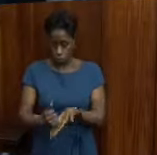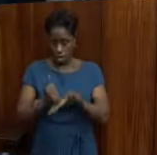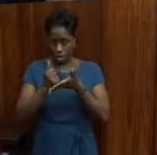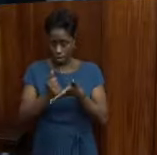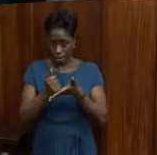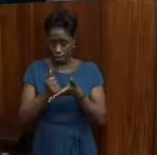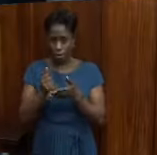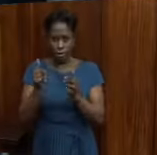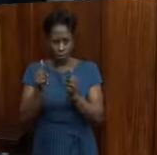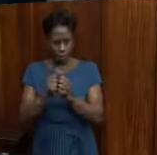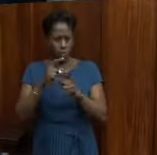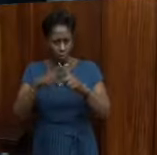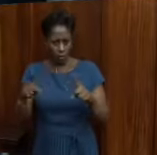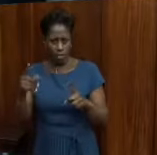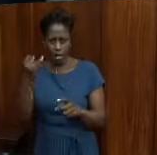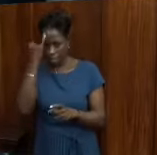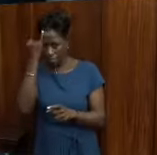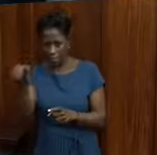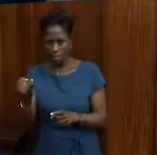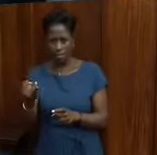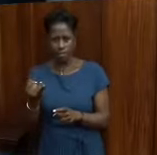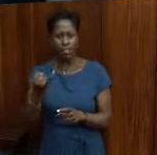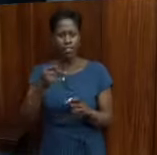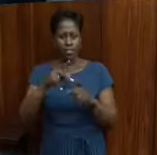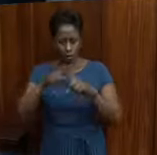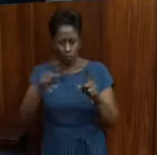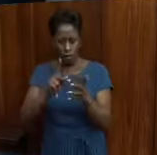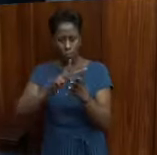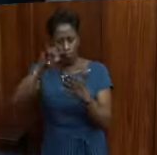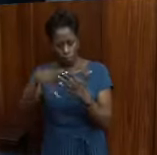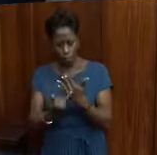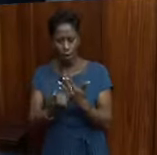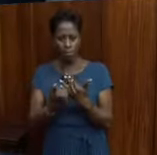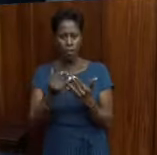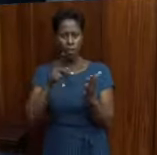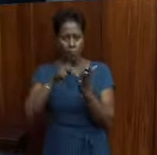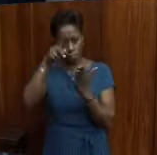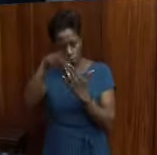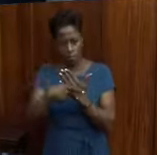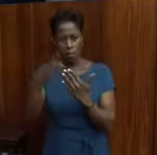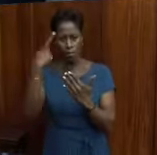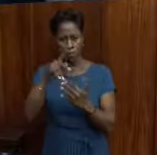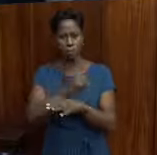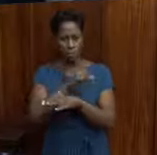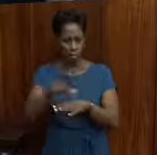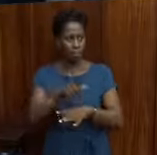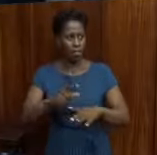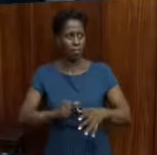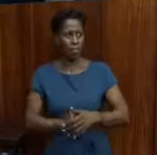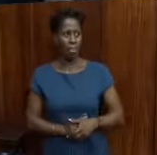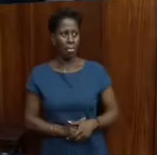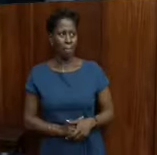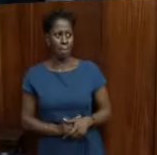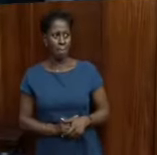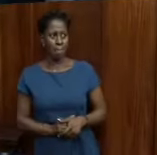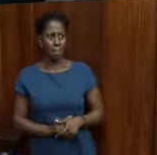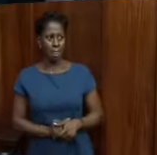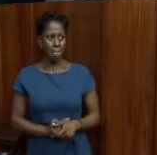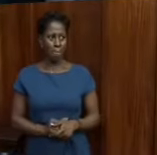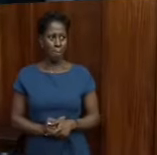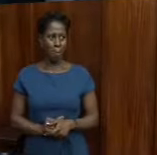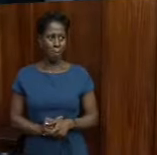million per country over the next 4 years, ending in 2026. It is worth noting that previous replenishment